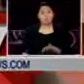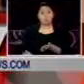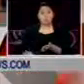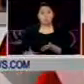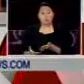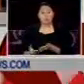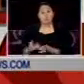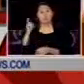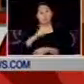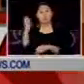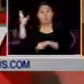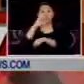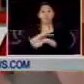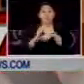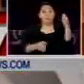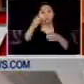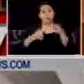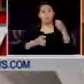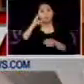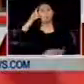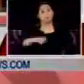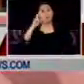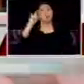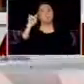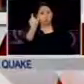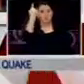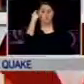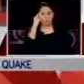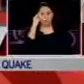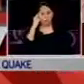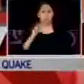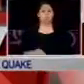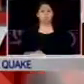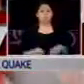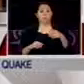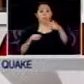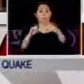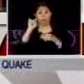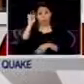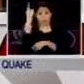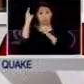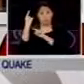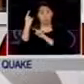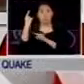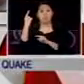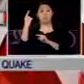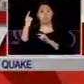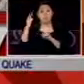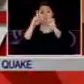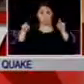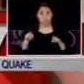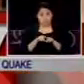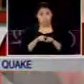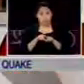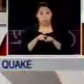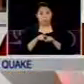court, it is proper to consider, first, whether the subpoena calls for the production of specific proof,